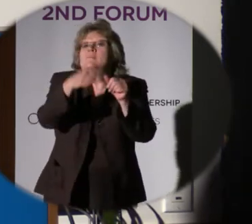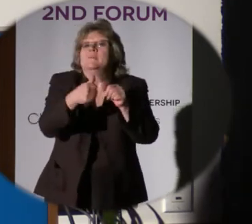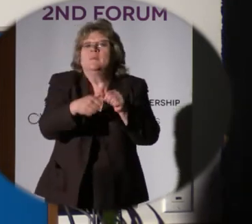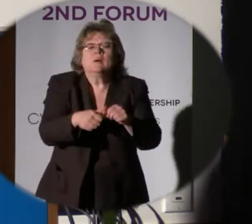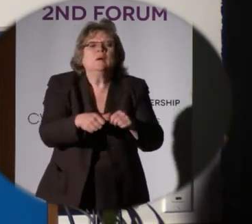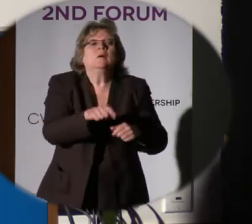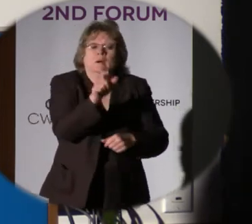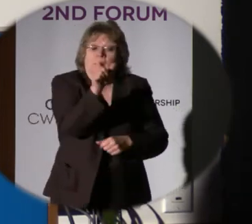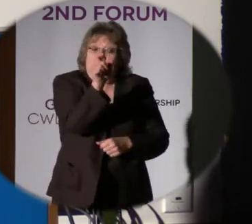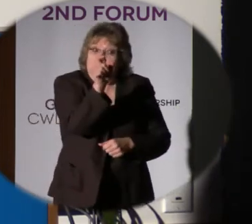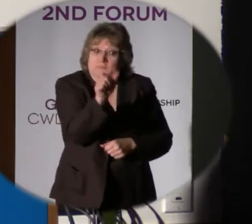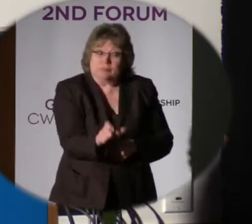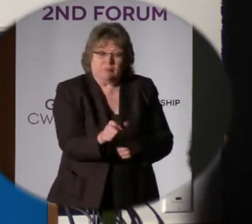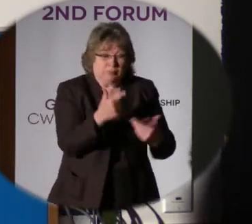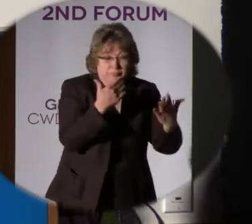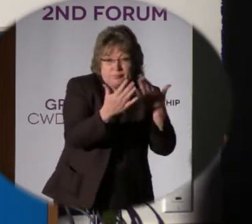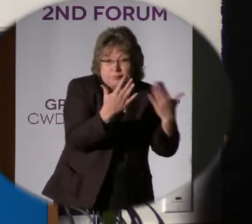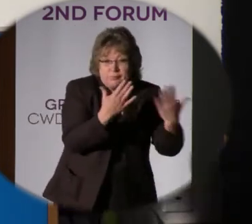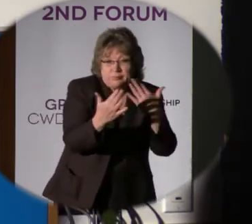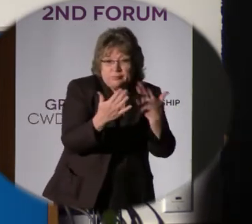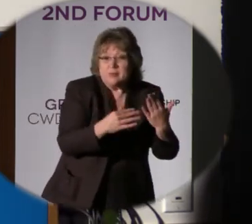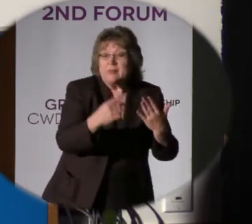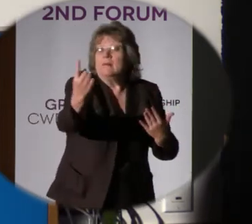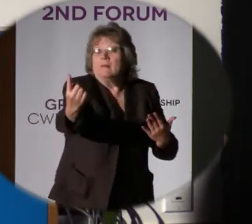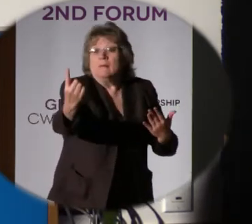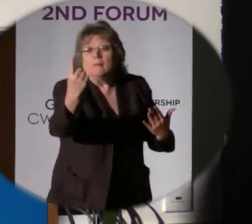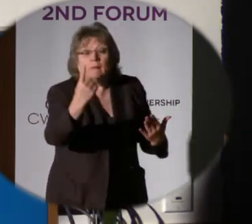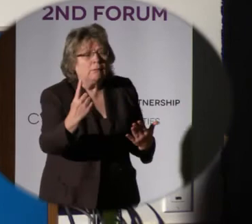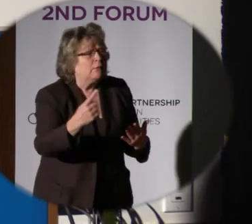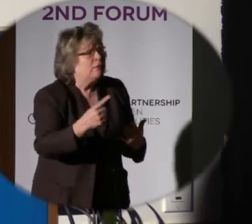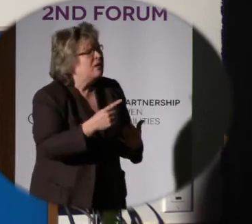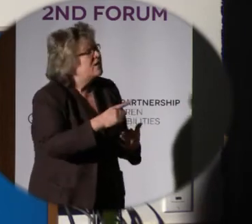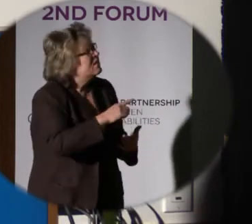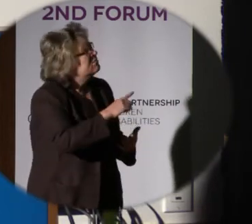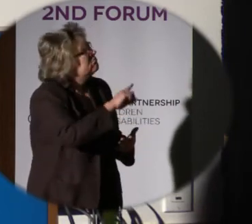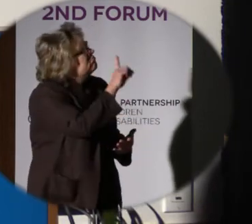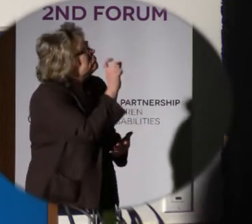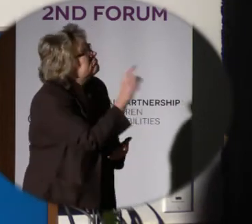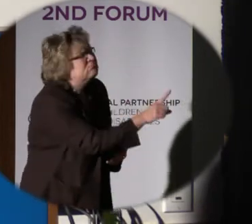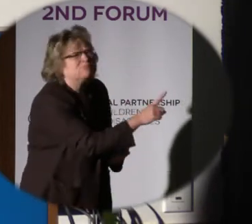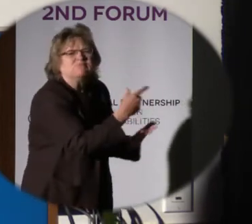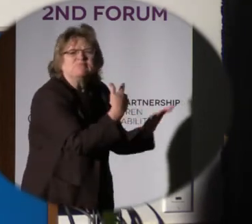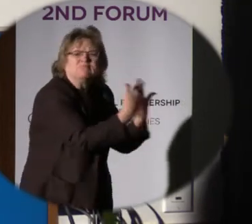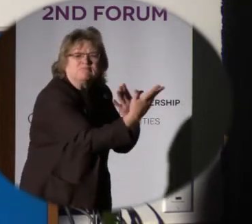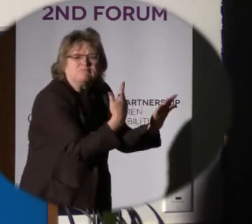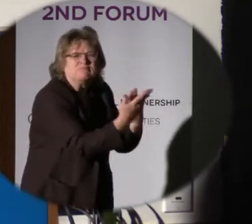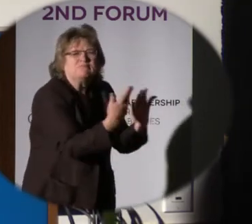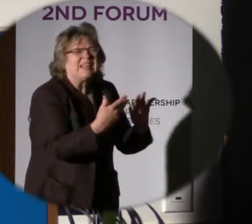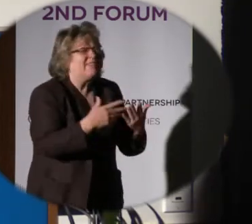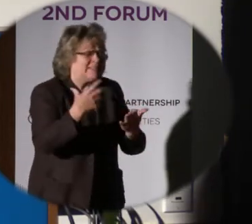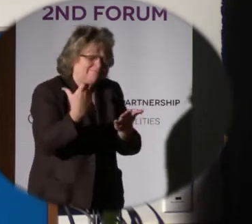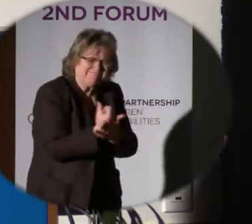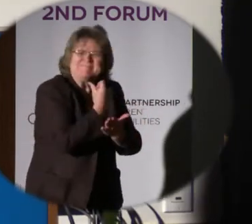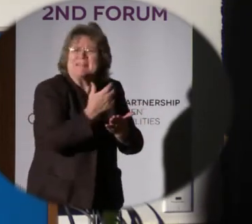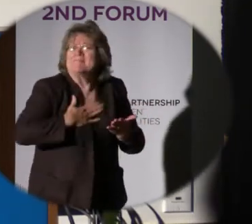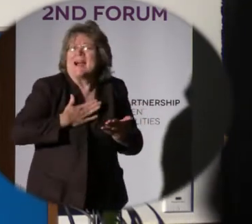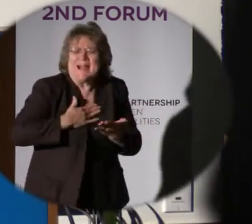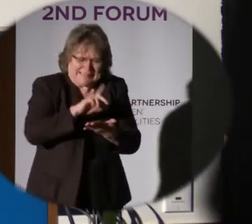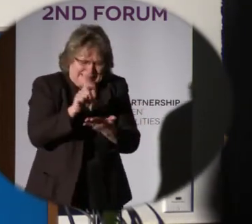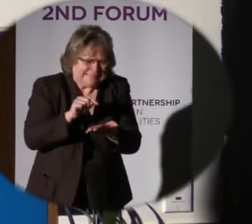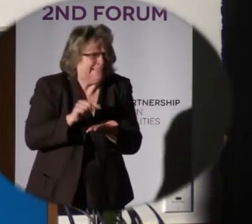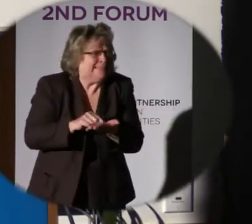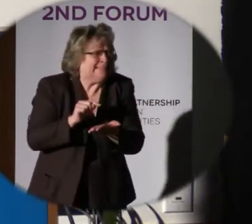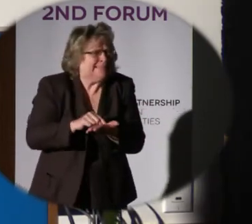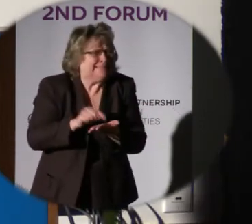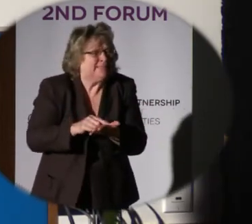up afterwards or ask any of the UNICEF staff who have been very involved in this whole process. So, without